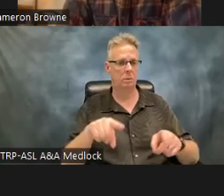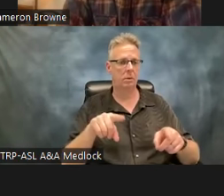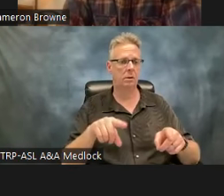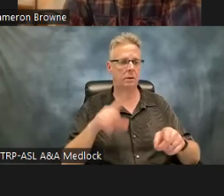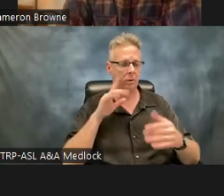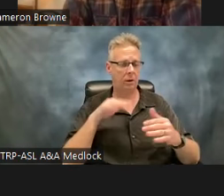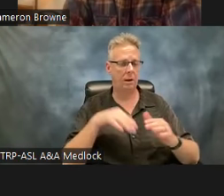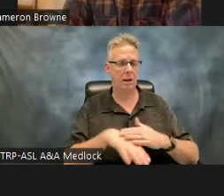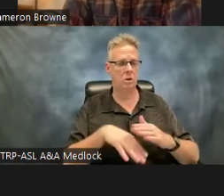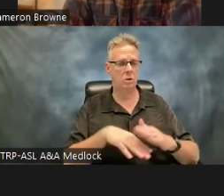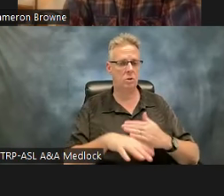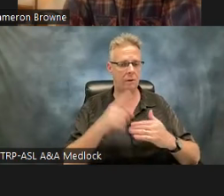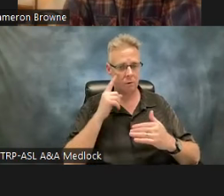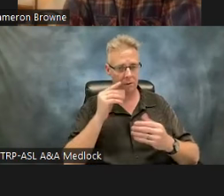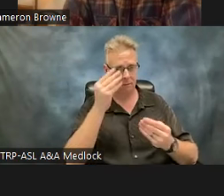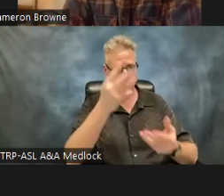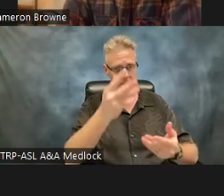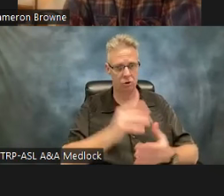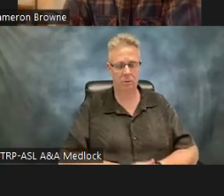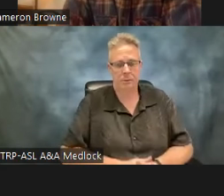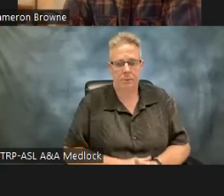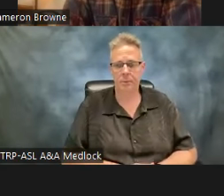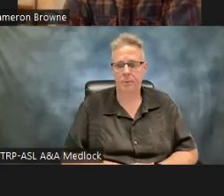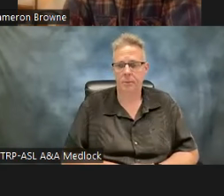access to information?